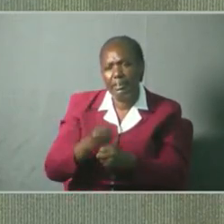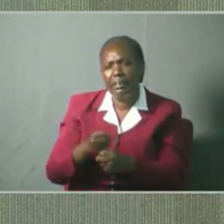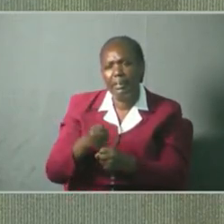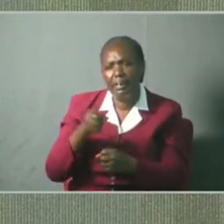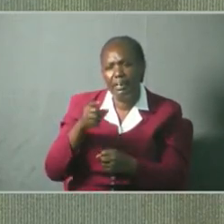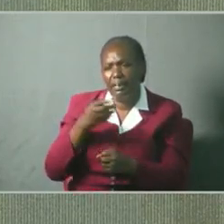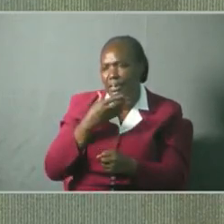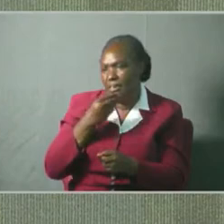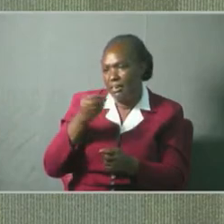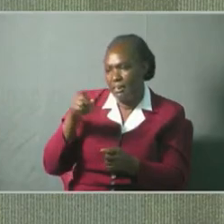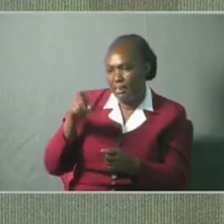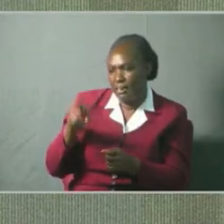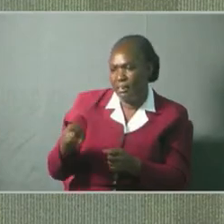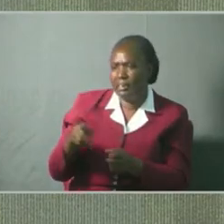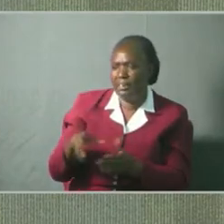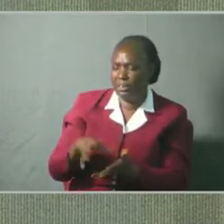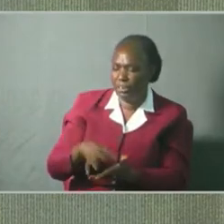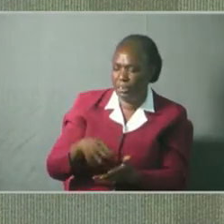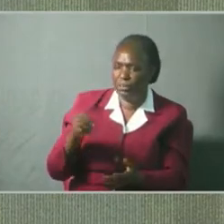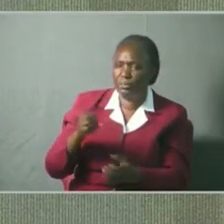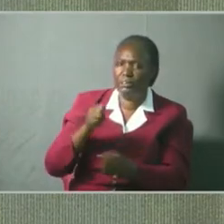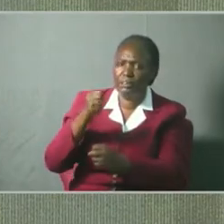a job,